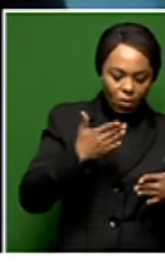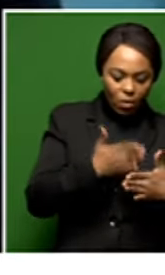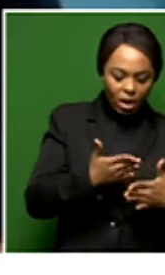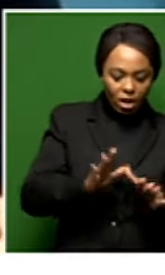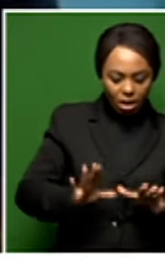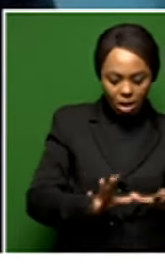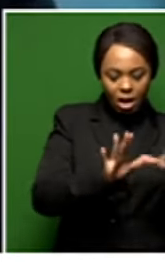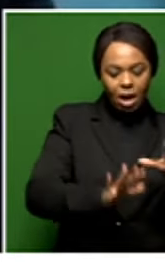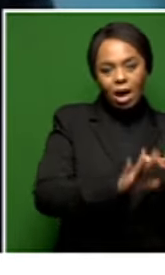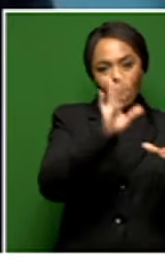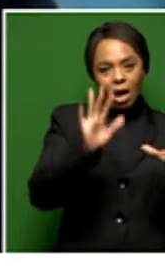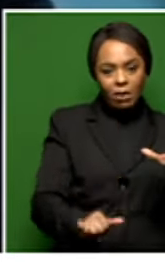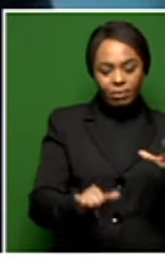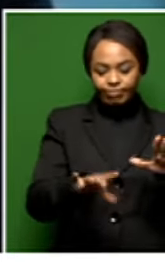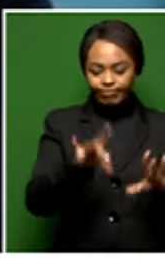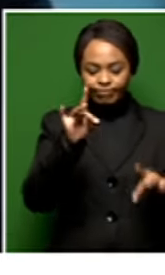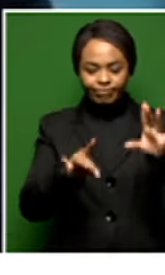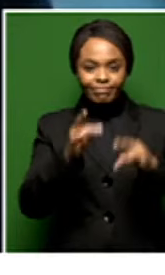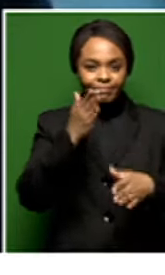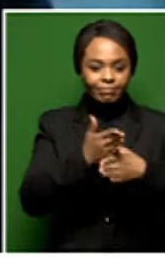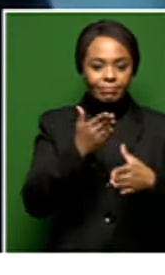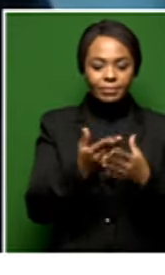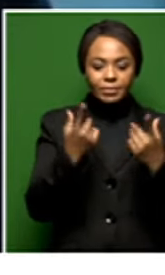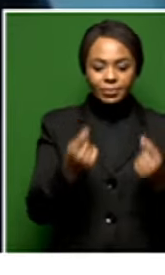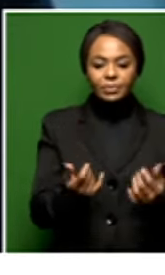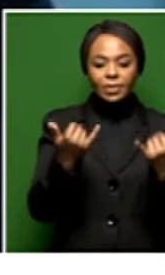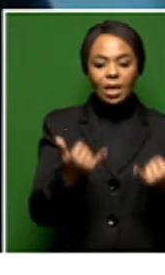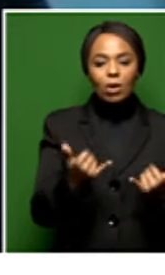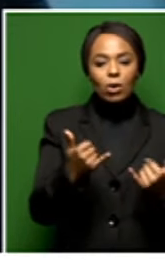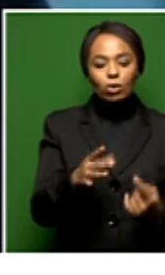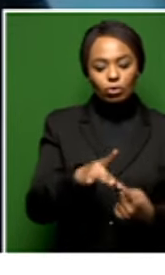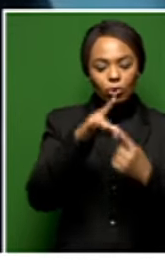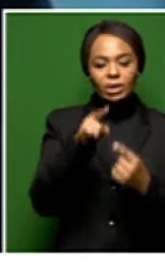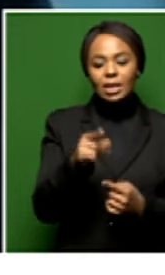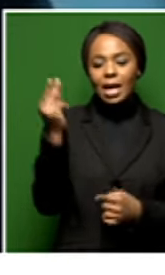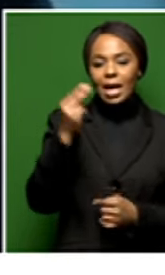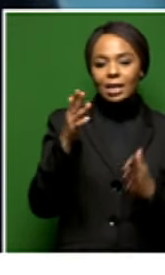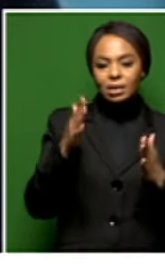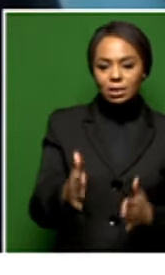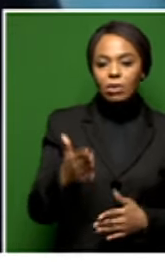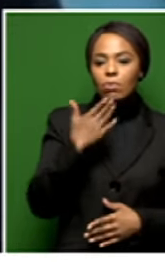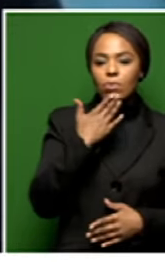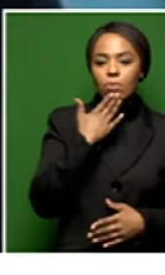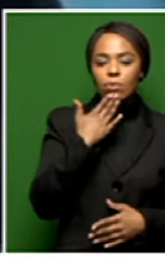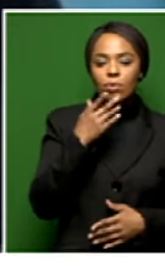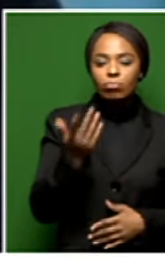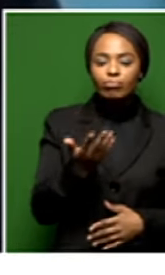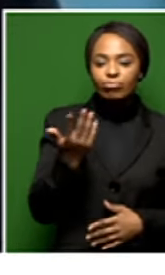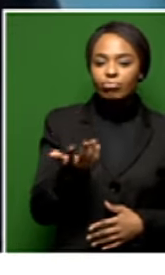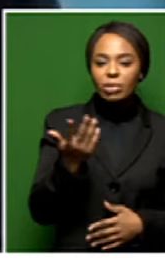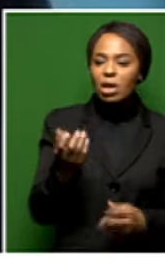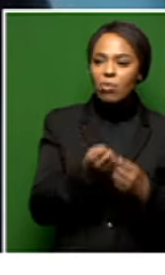And so with the selection of work that we have done, we've deliberately chosen artists who are not kind of like